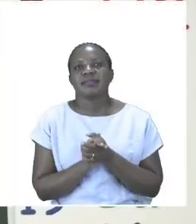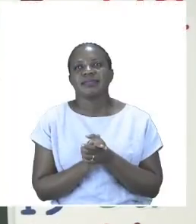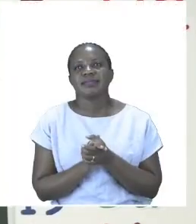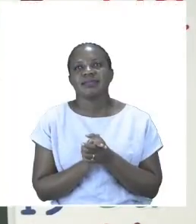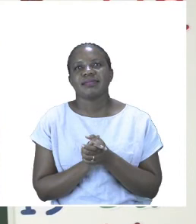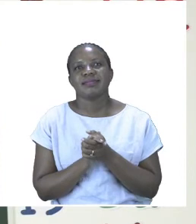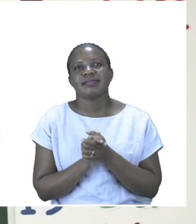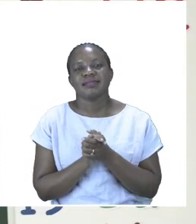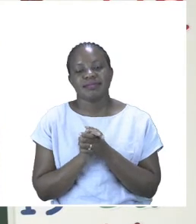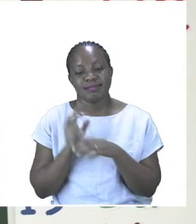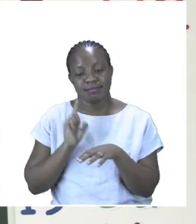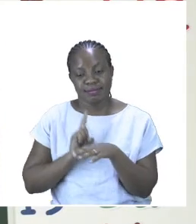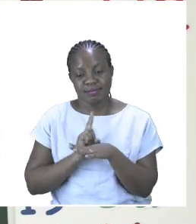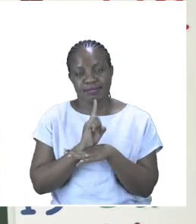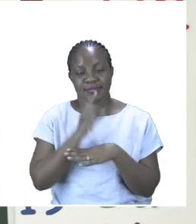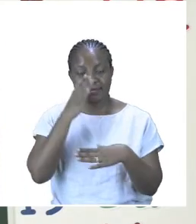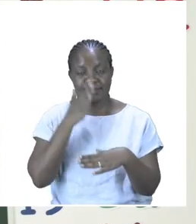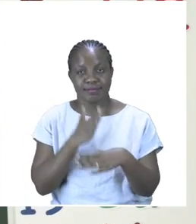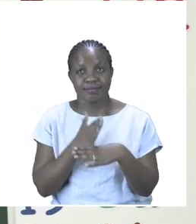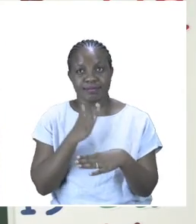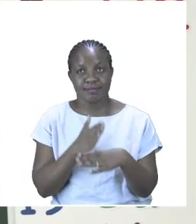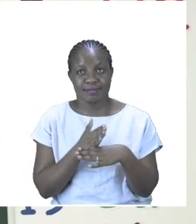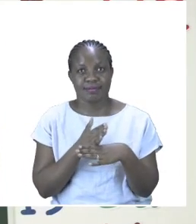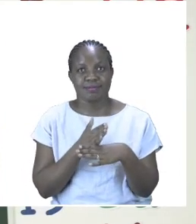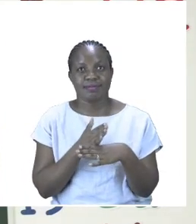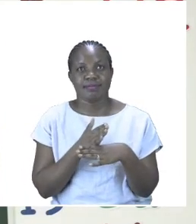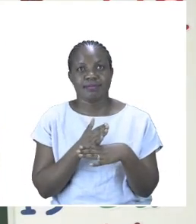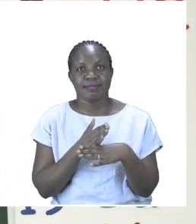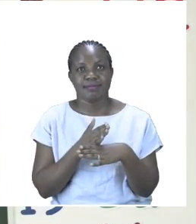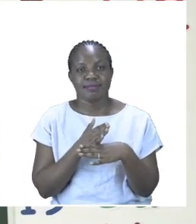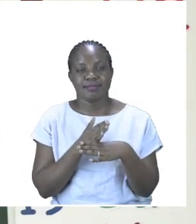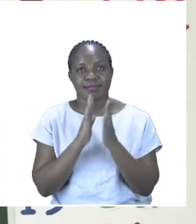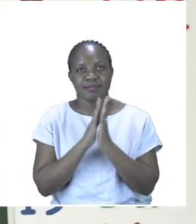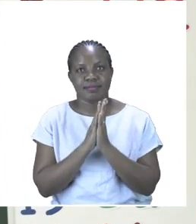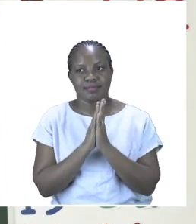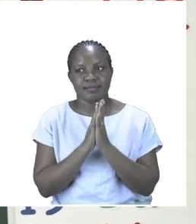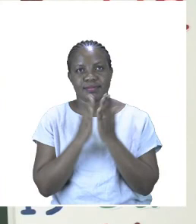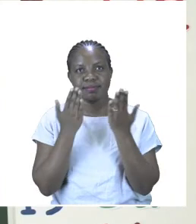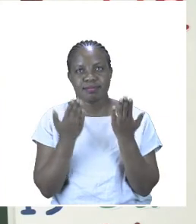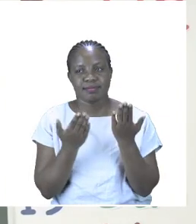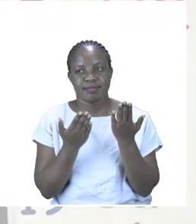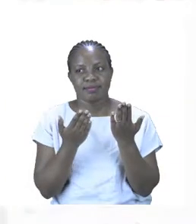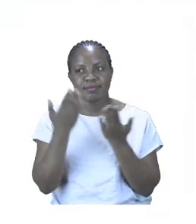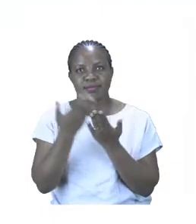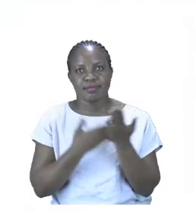For our first exercise today, let us take a look at page 6.